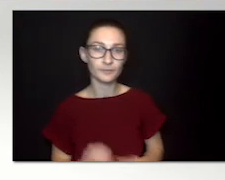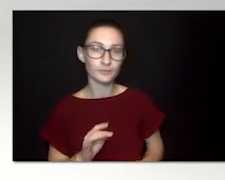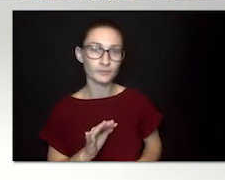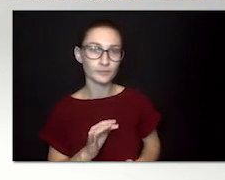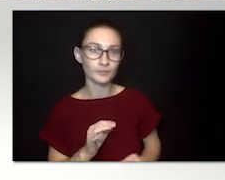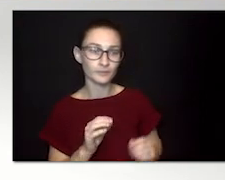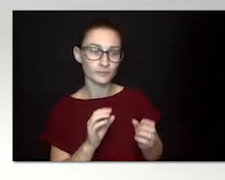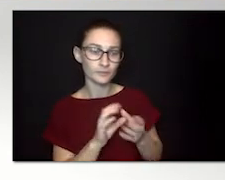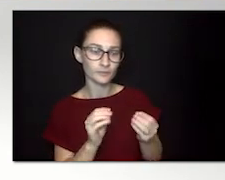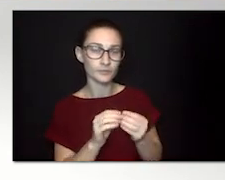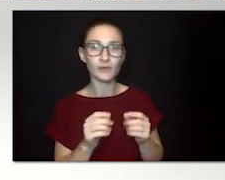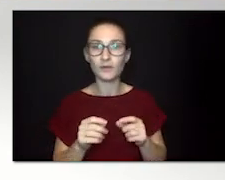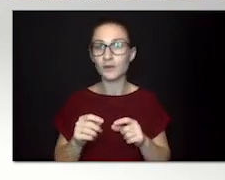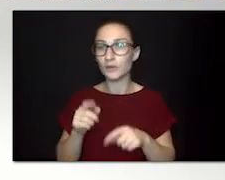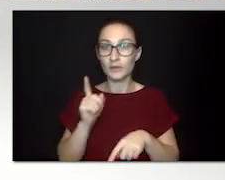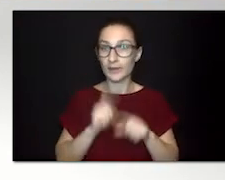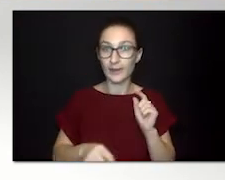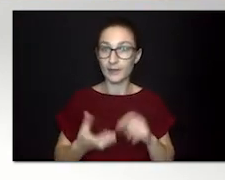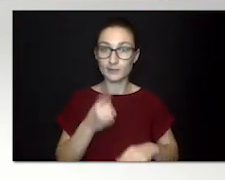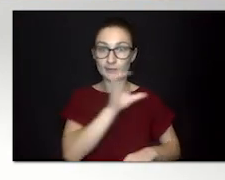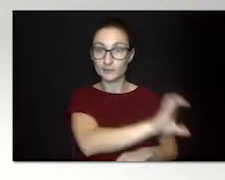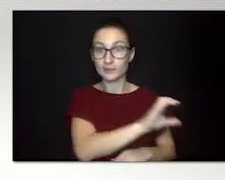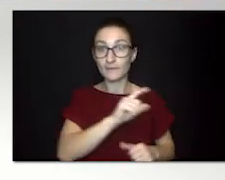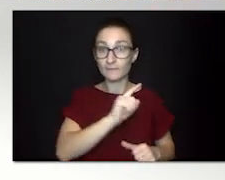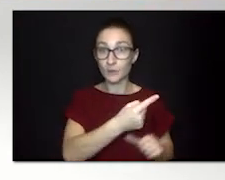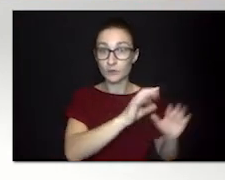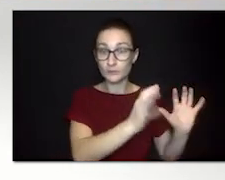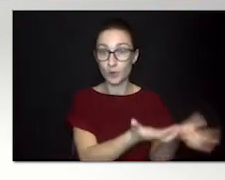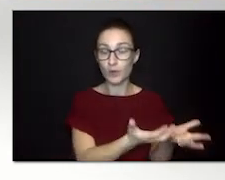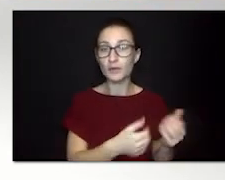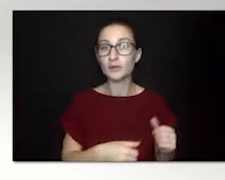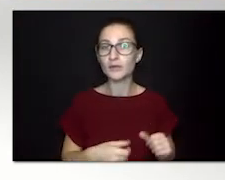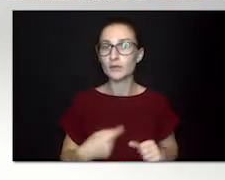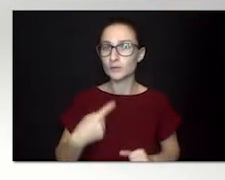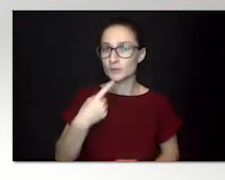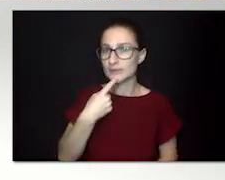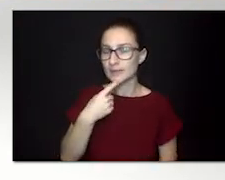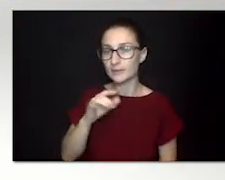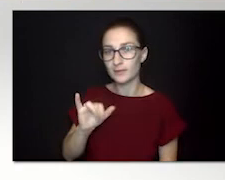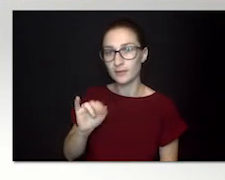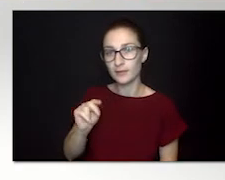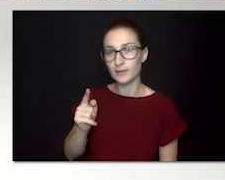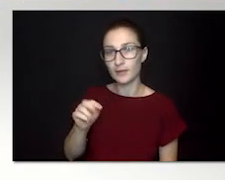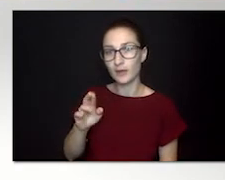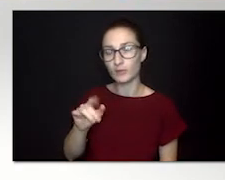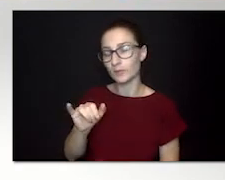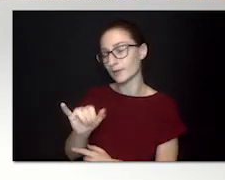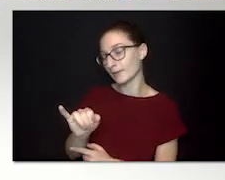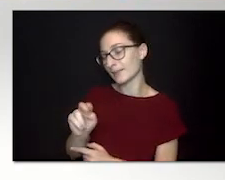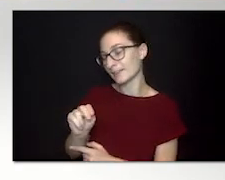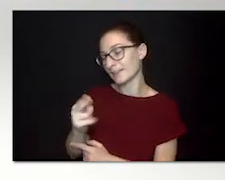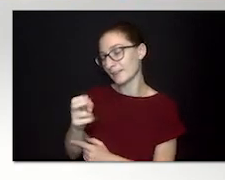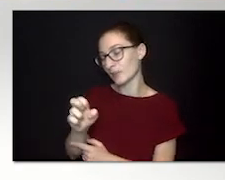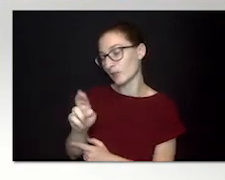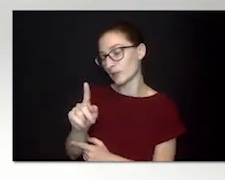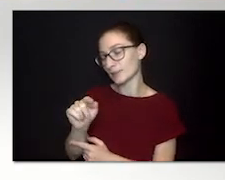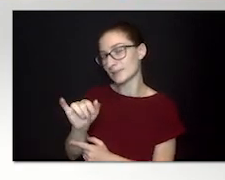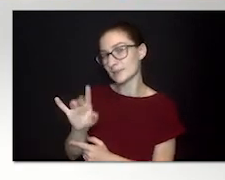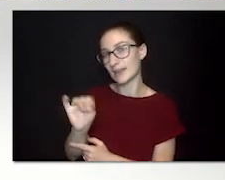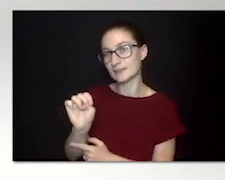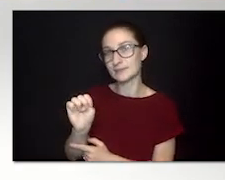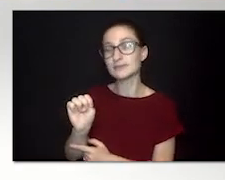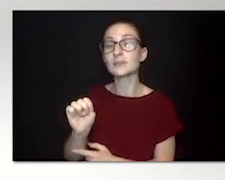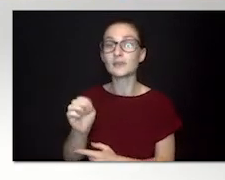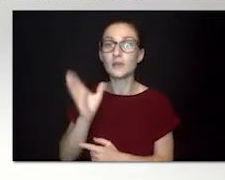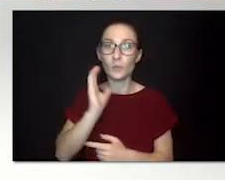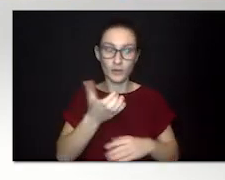First party. It can go into a third? It can't go into a first-party trust. Because you said inheritance would go into a first when the board owns it. So that